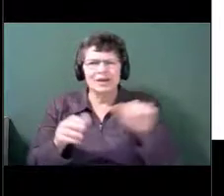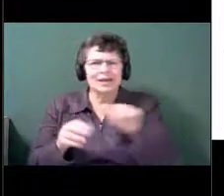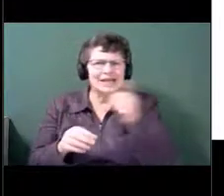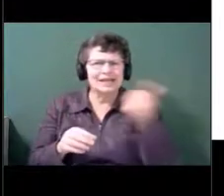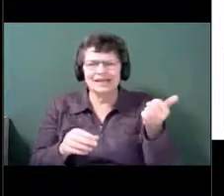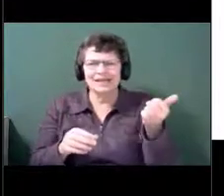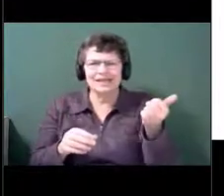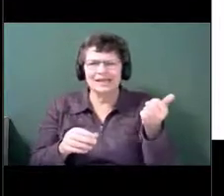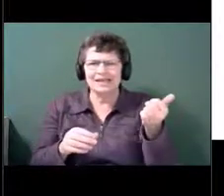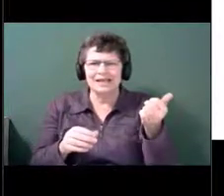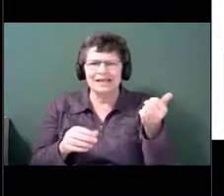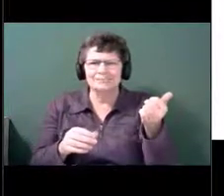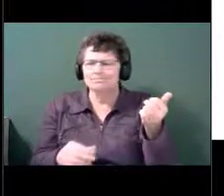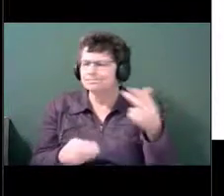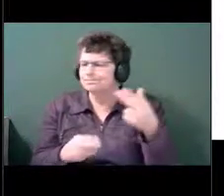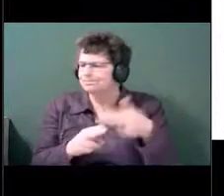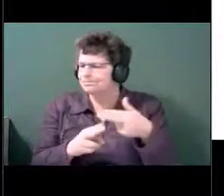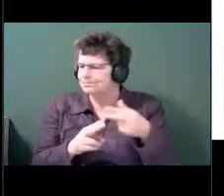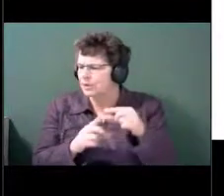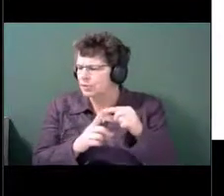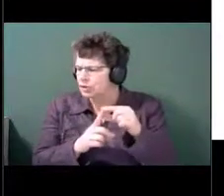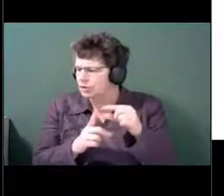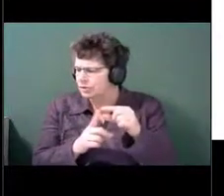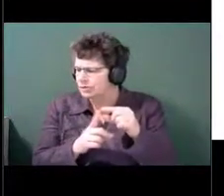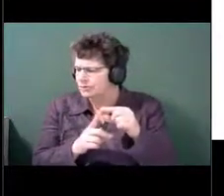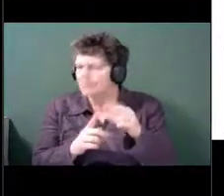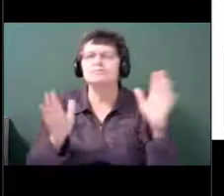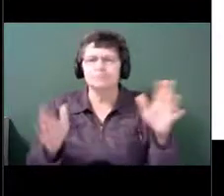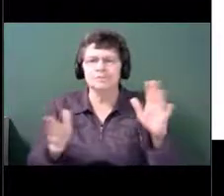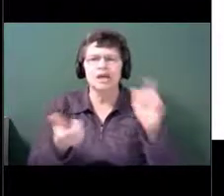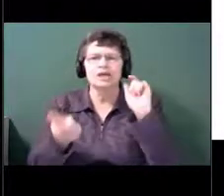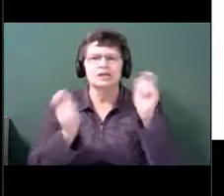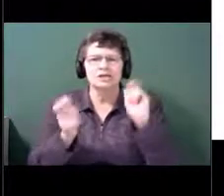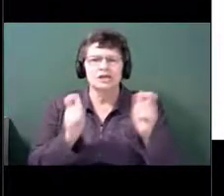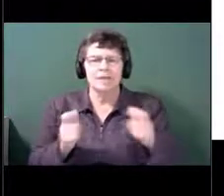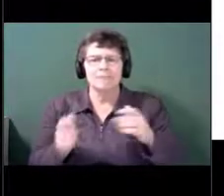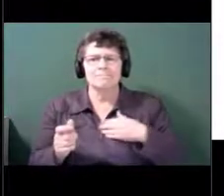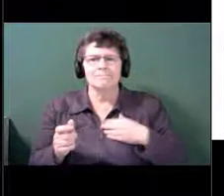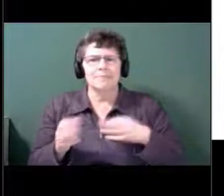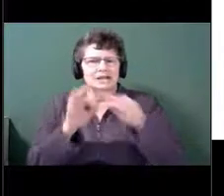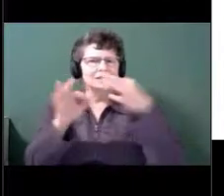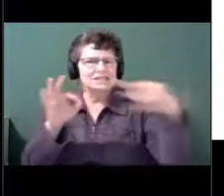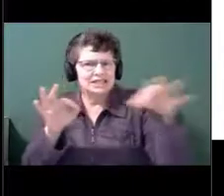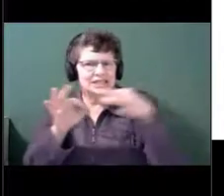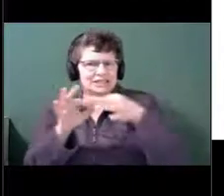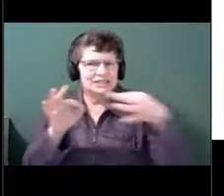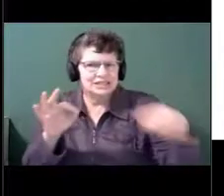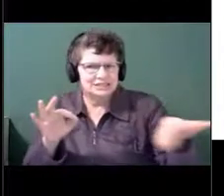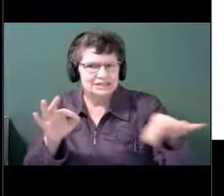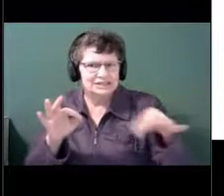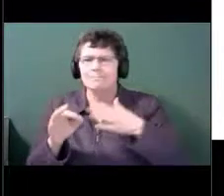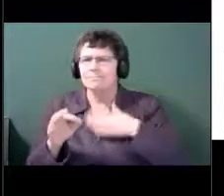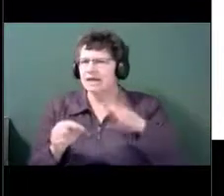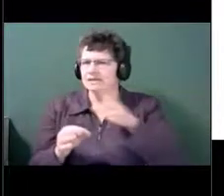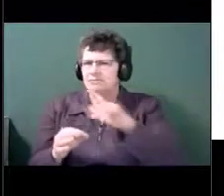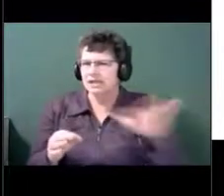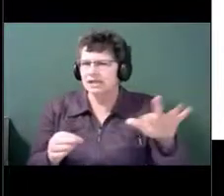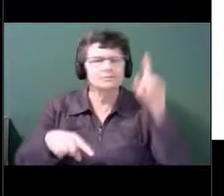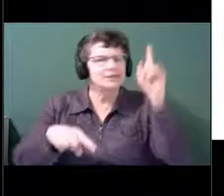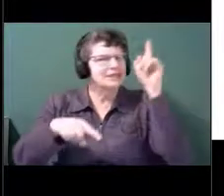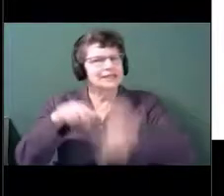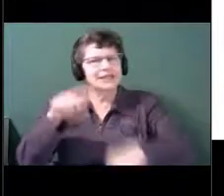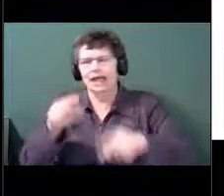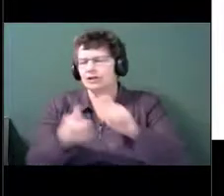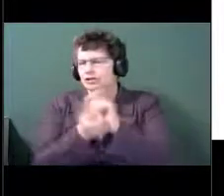any corrections on my sentence structure or my spelling. It's just from me to you, and that's the way I wanted